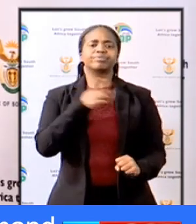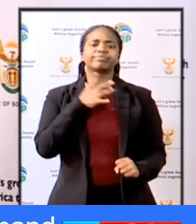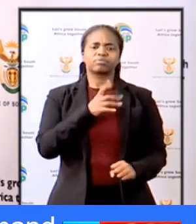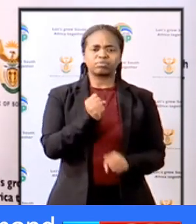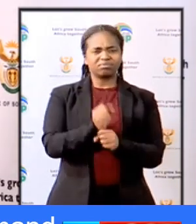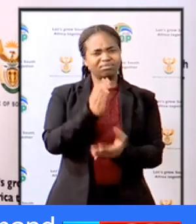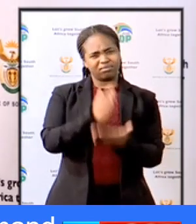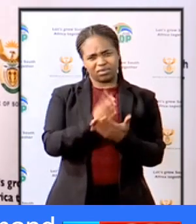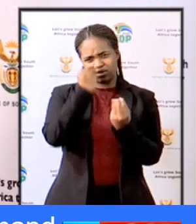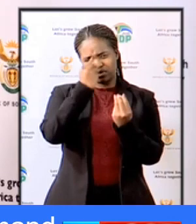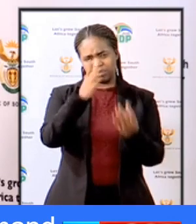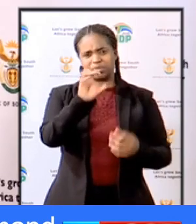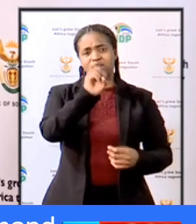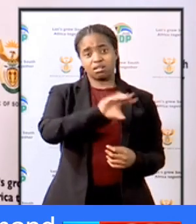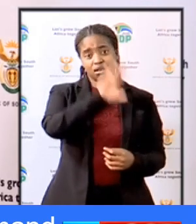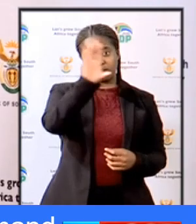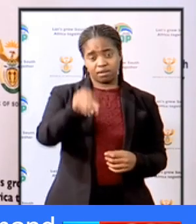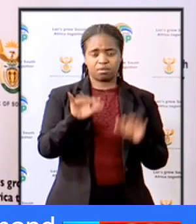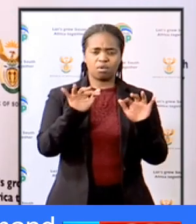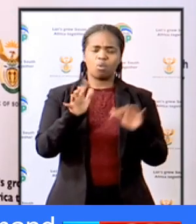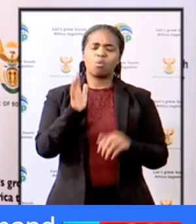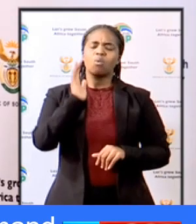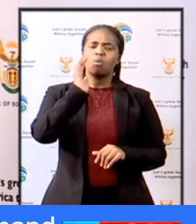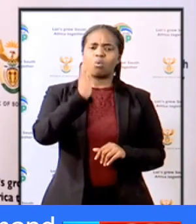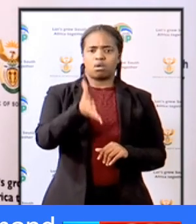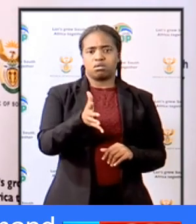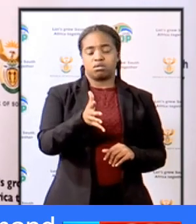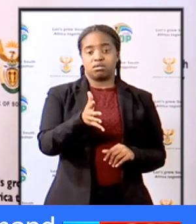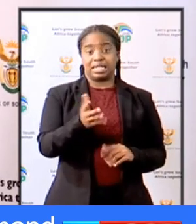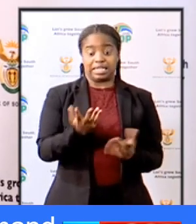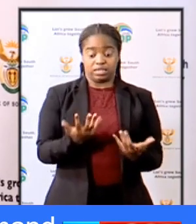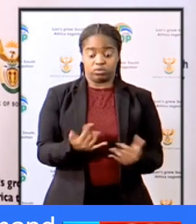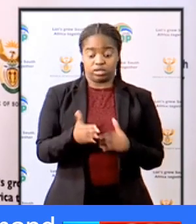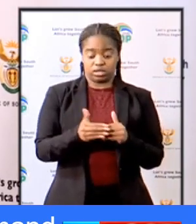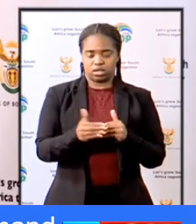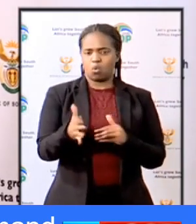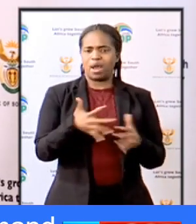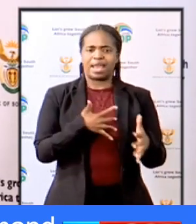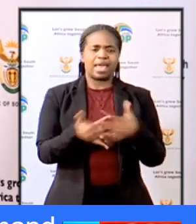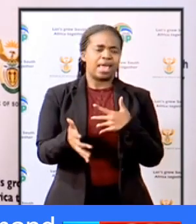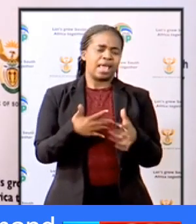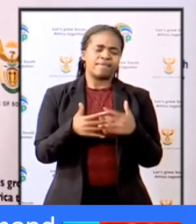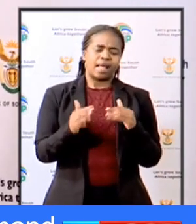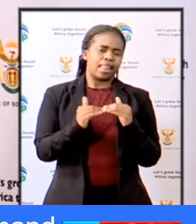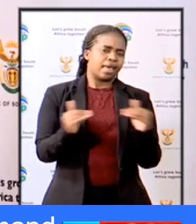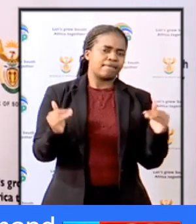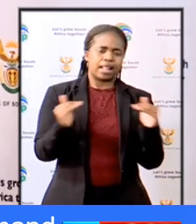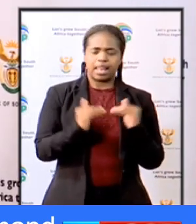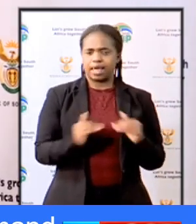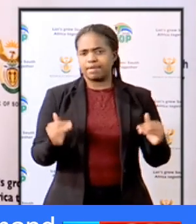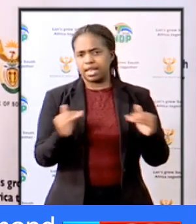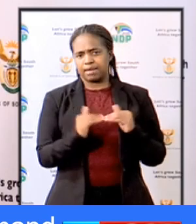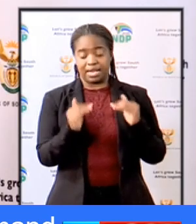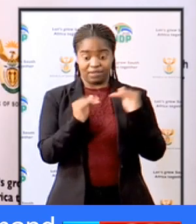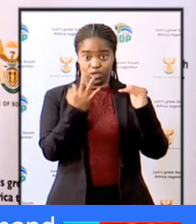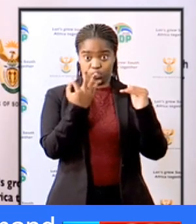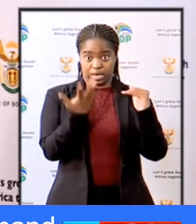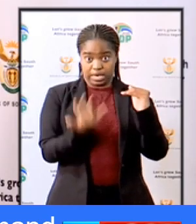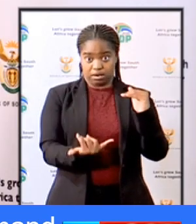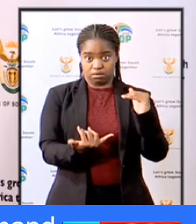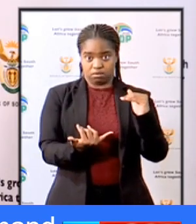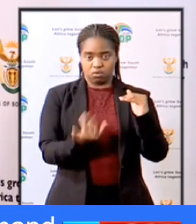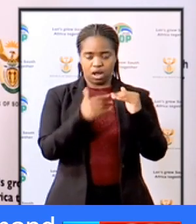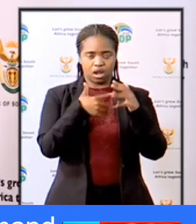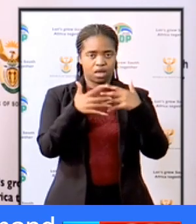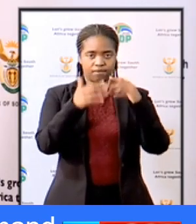assure South Africans that we will, as we approach whatever level, including level 3,